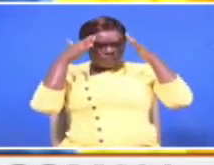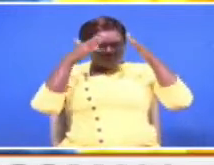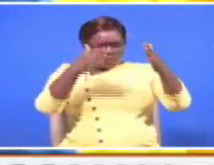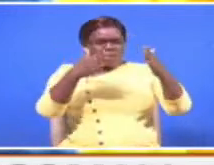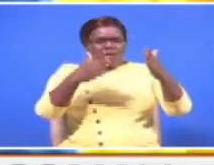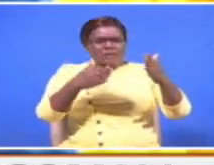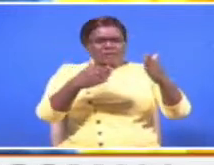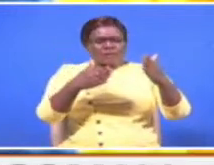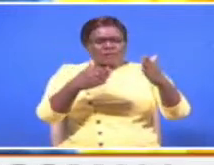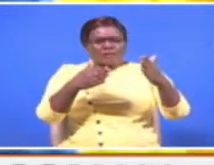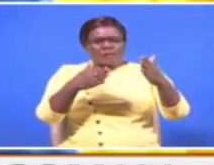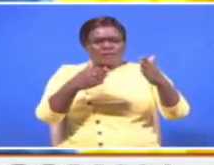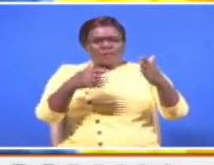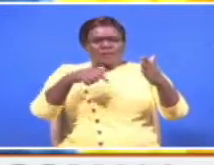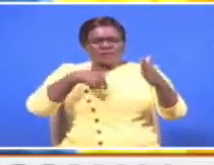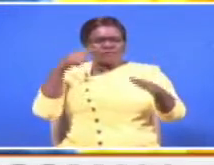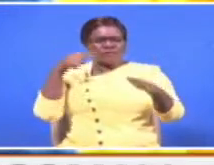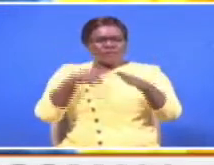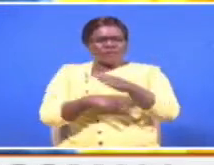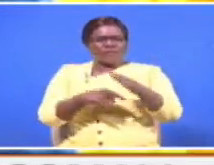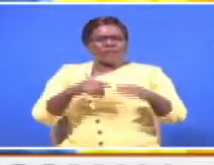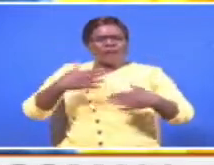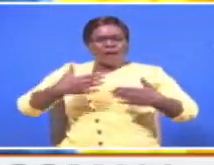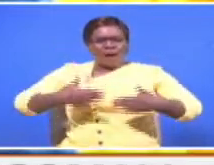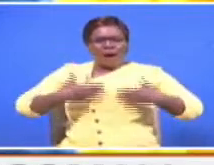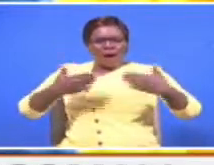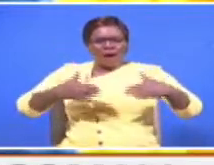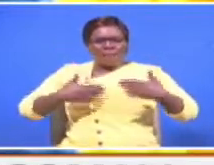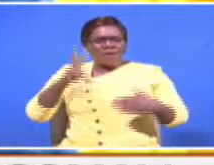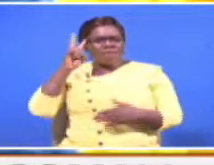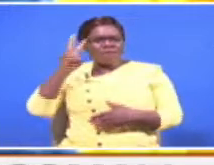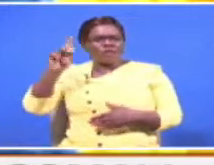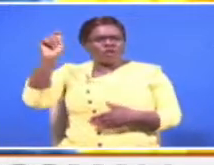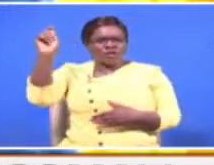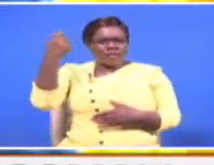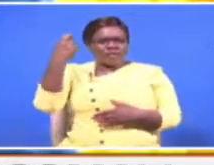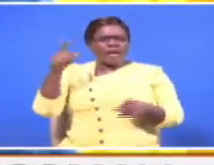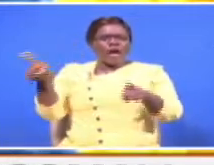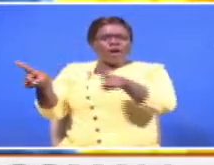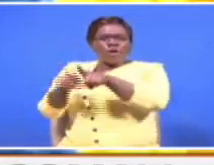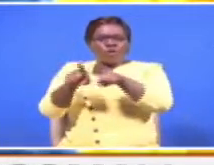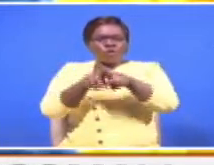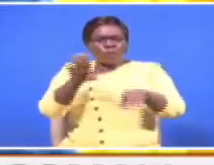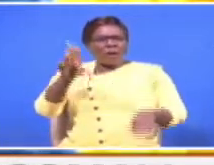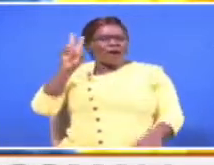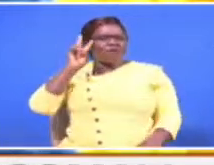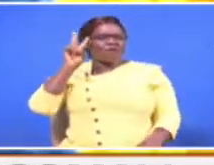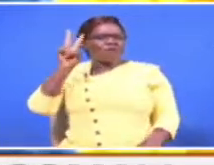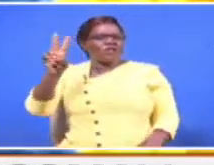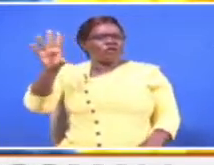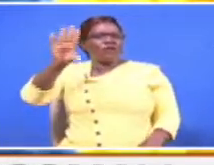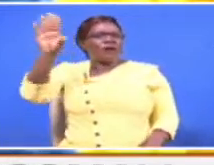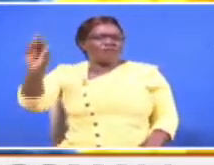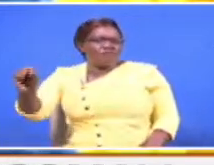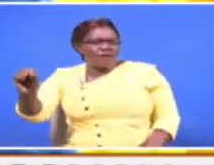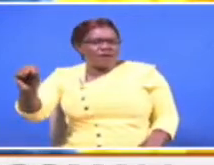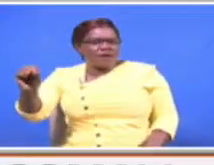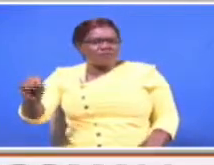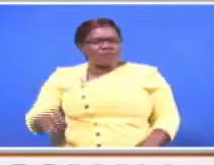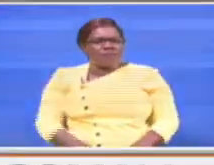his objectives, we are deeply impressed by his vision for Kenya and also his vision for Africa.